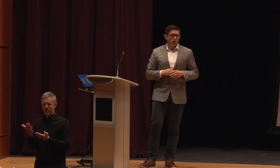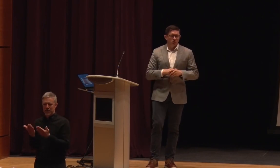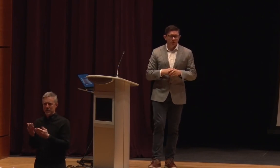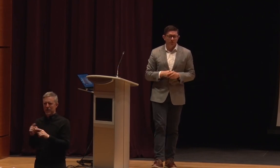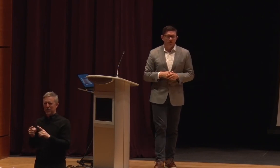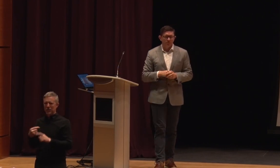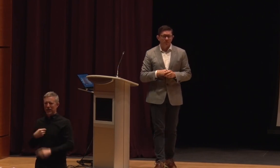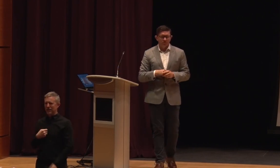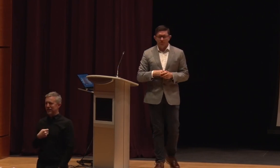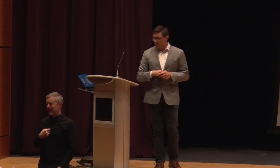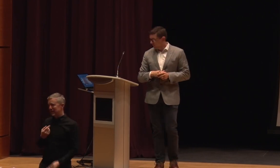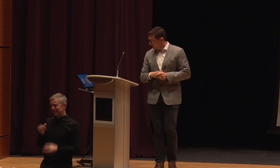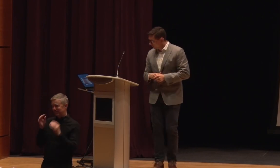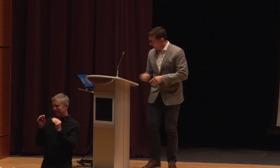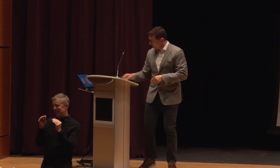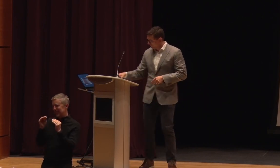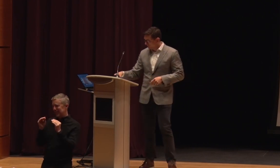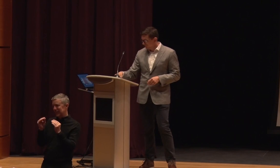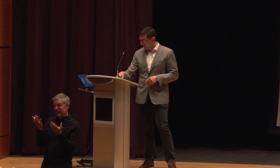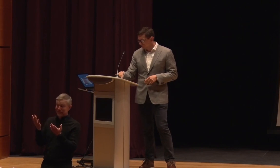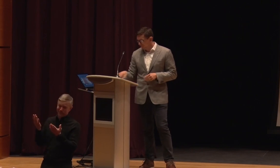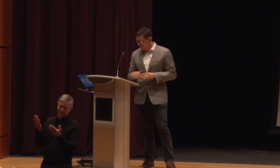passed the buck to the next professor.